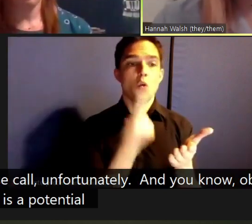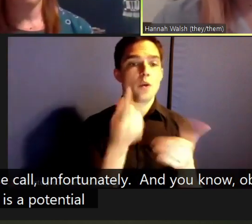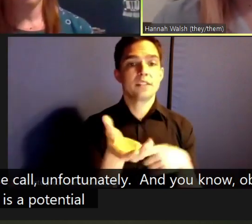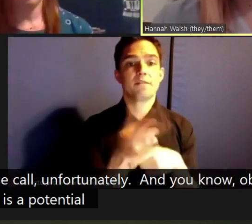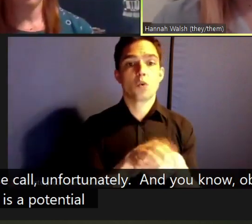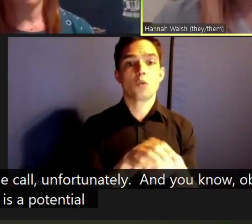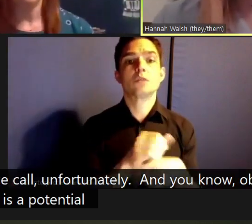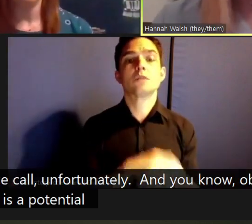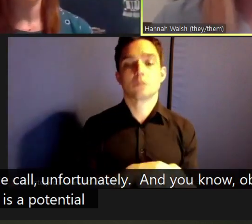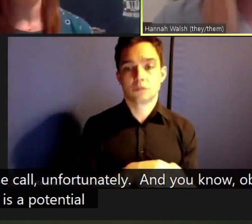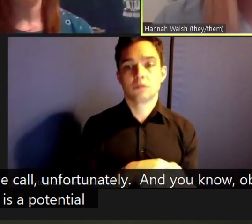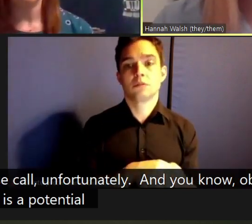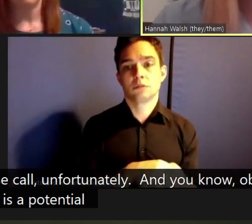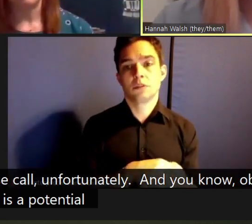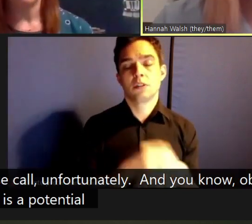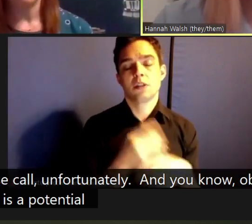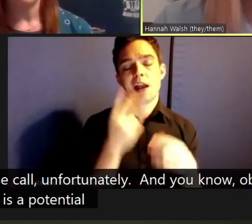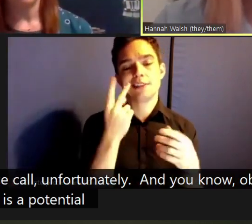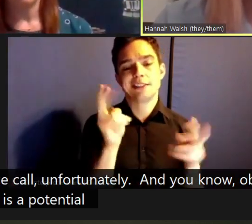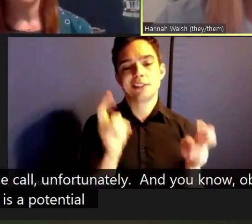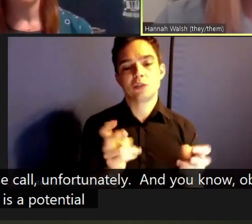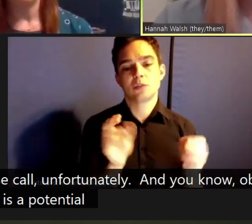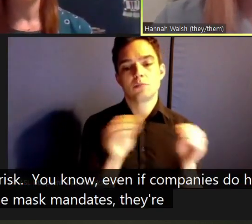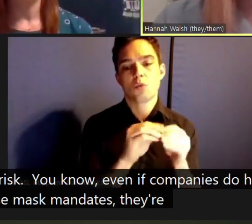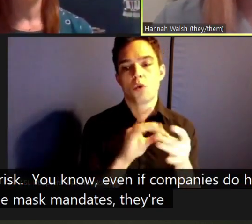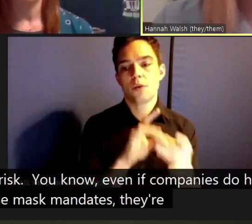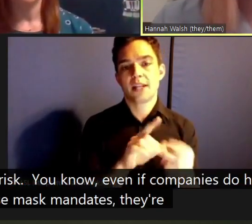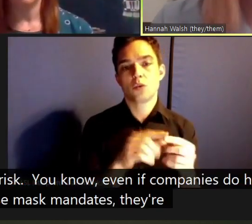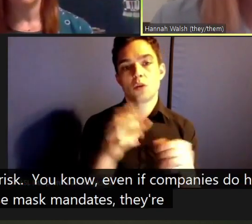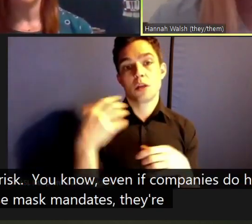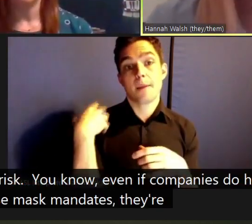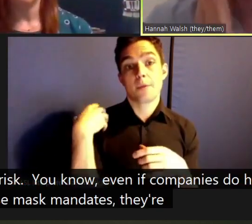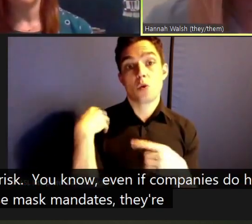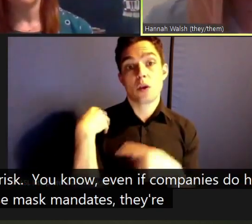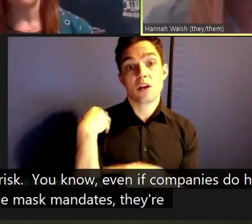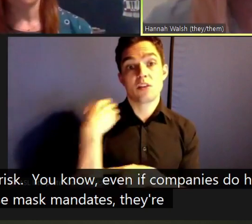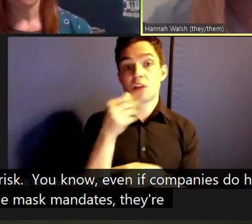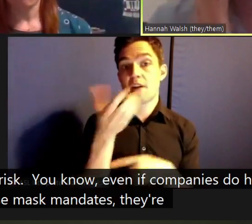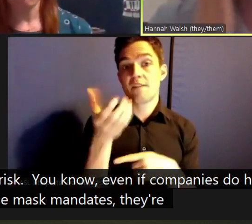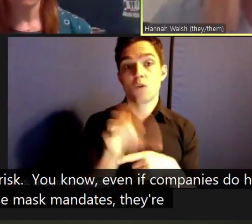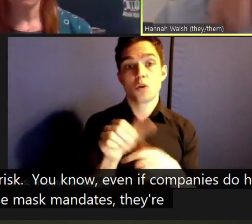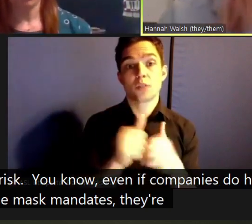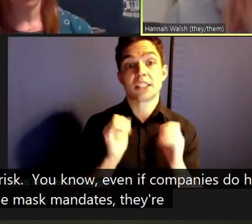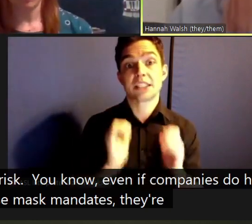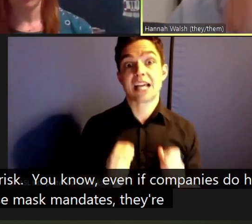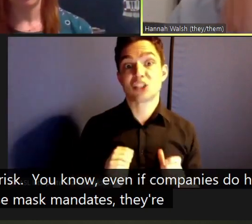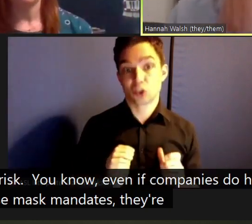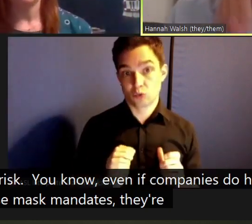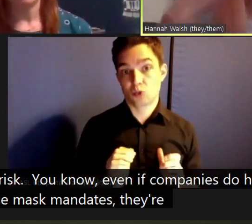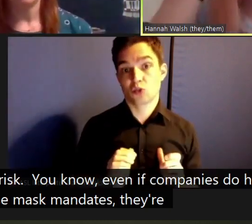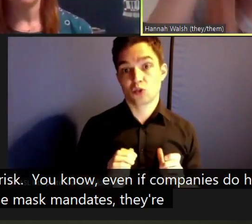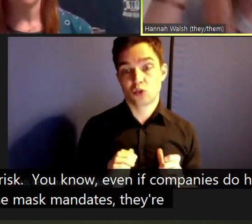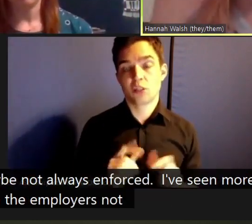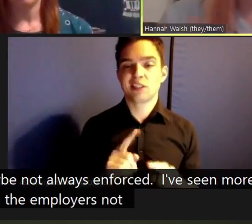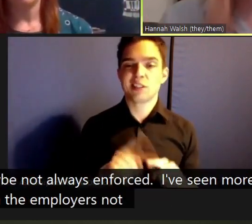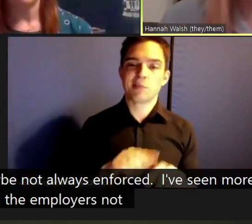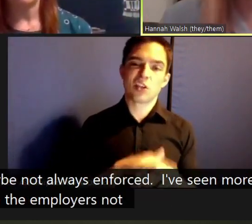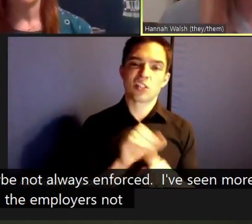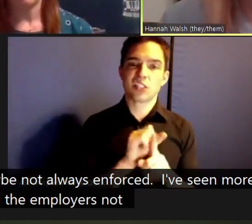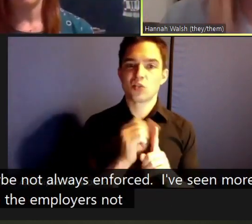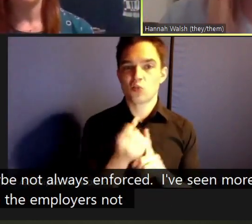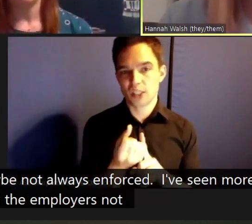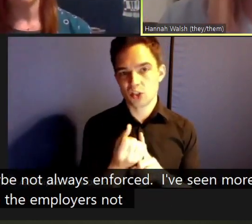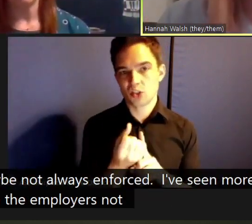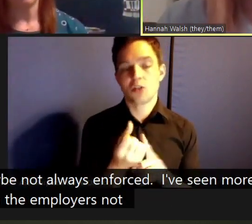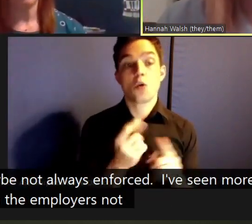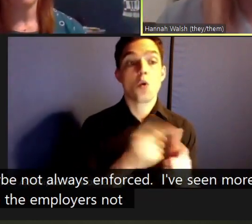I've seen kind of more issues with the employers not necessarily enforcing it with customers as much, depending on the situation, or,